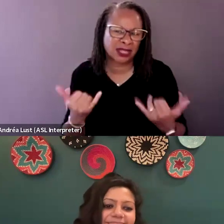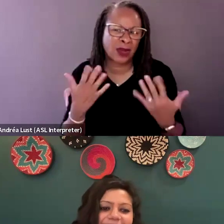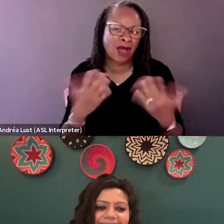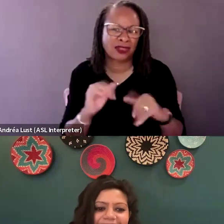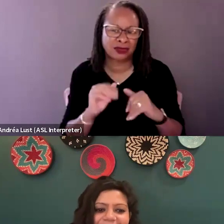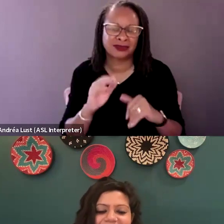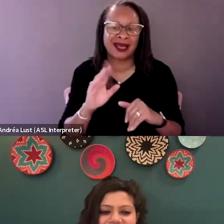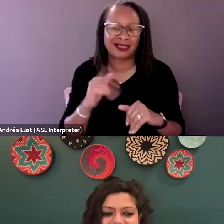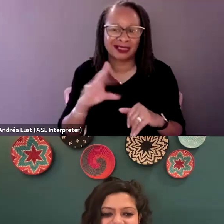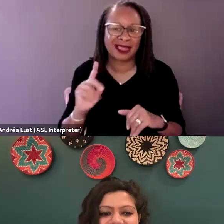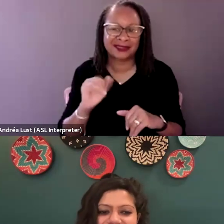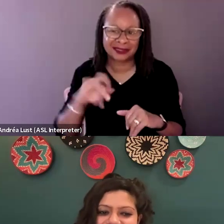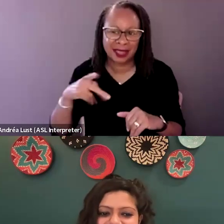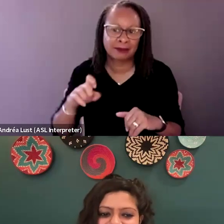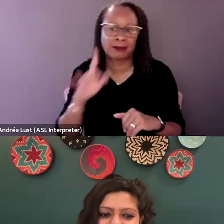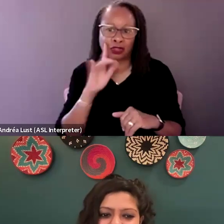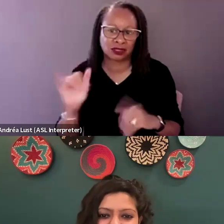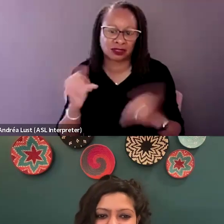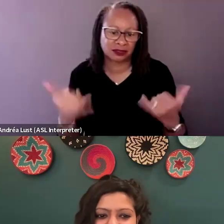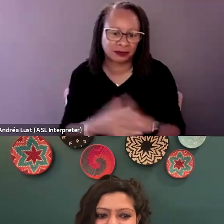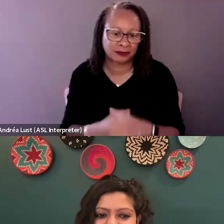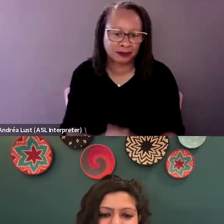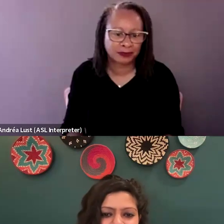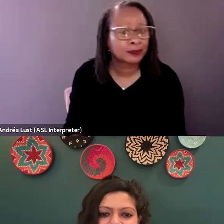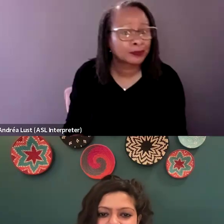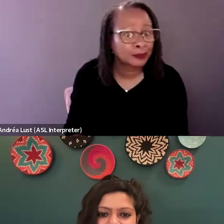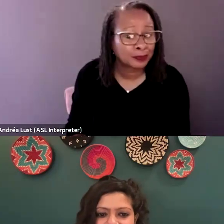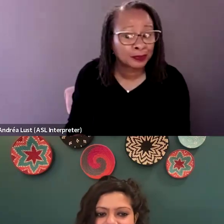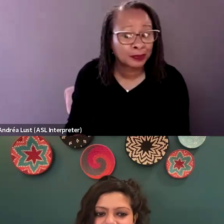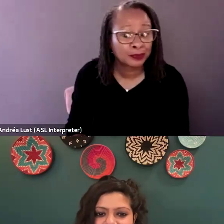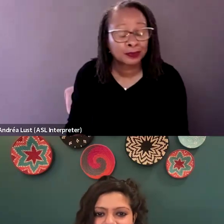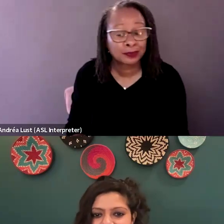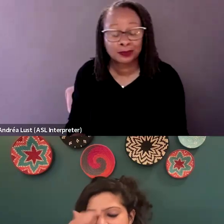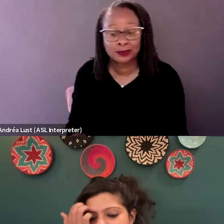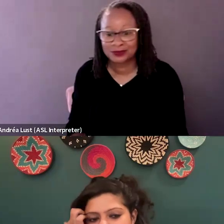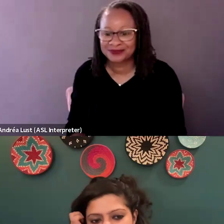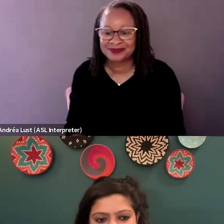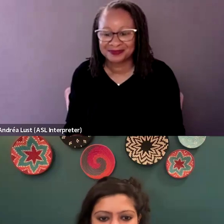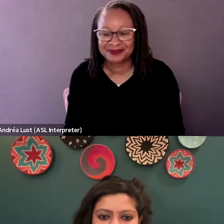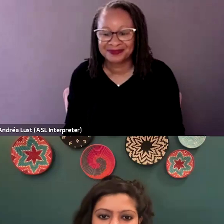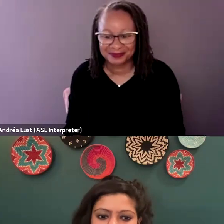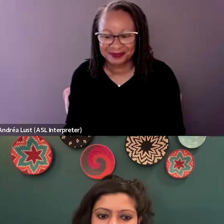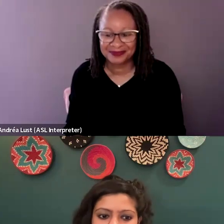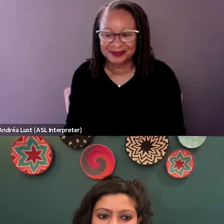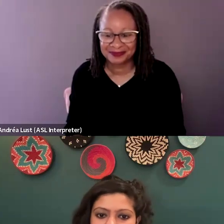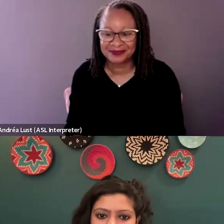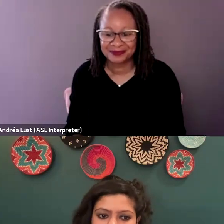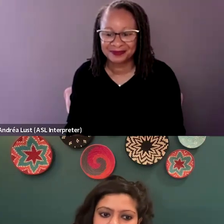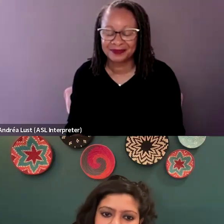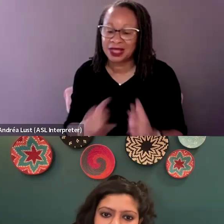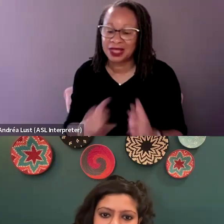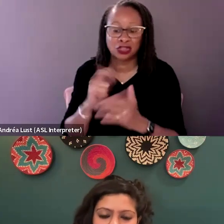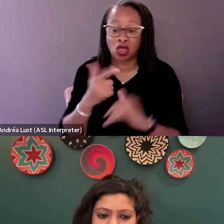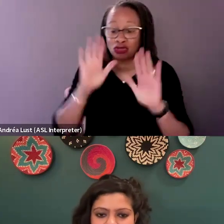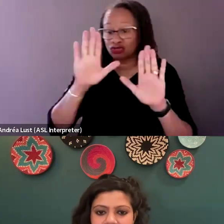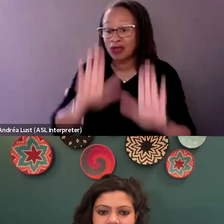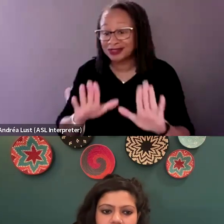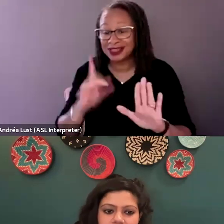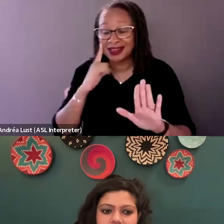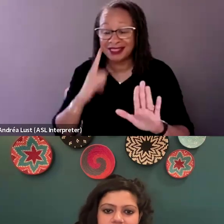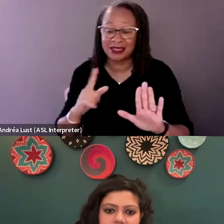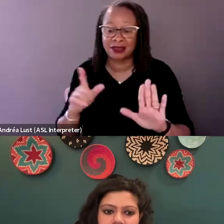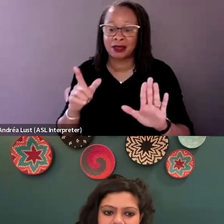we did want to call the shots, and we did, and I think it was a good position and not one that happens all the time. So you try and